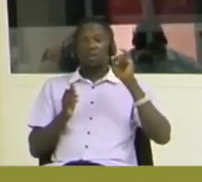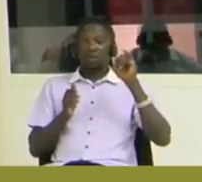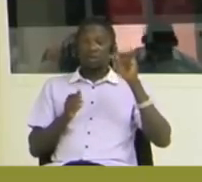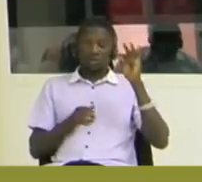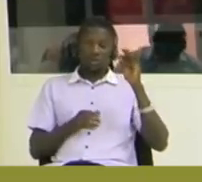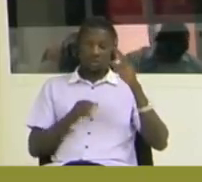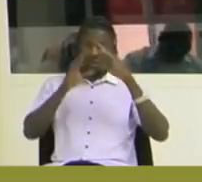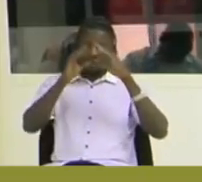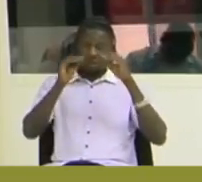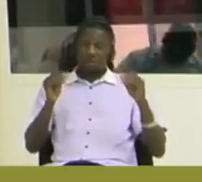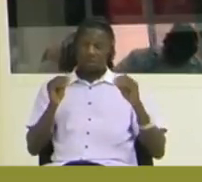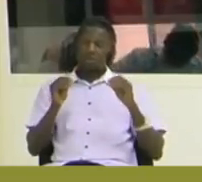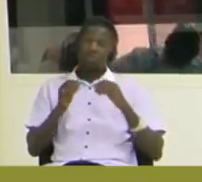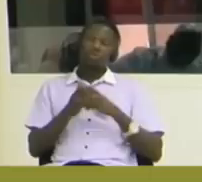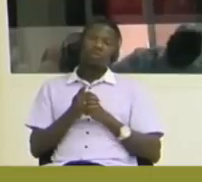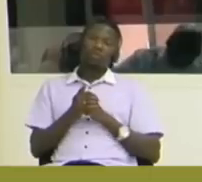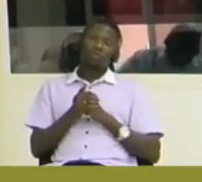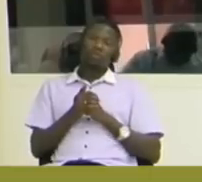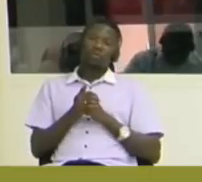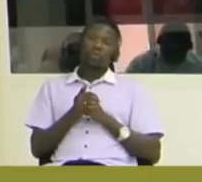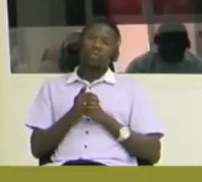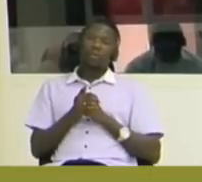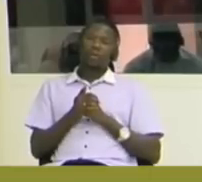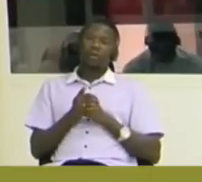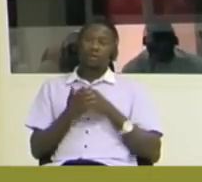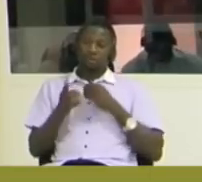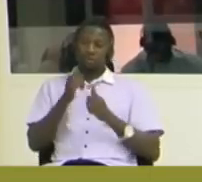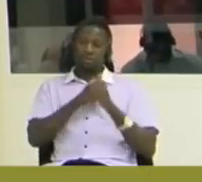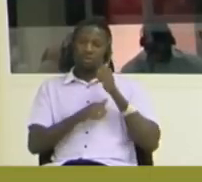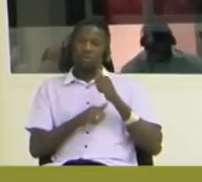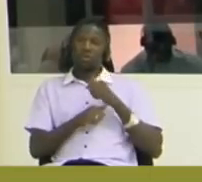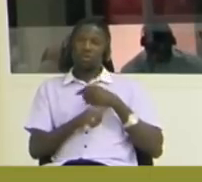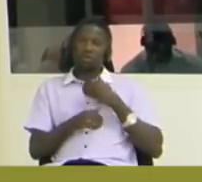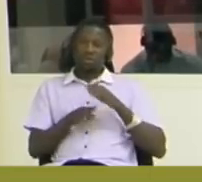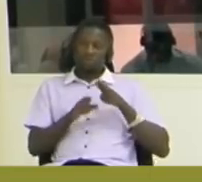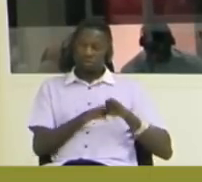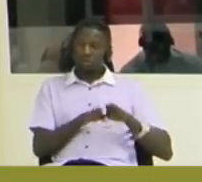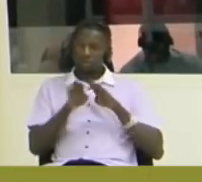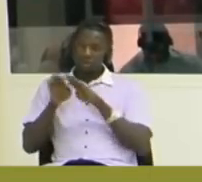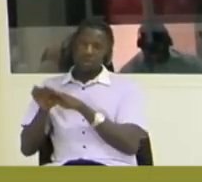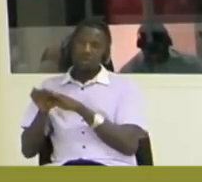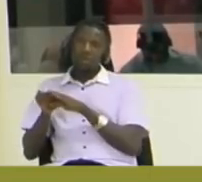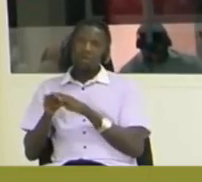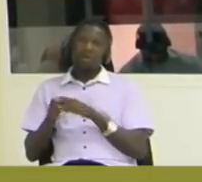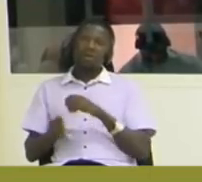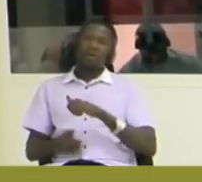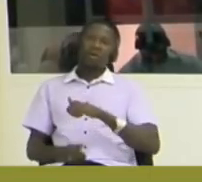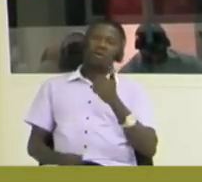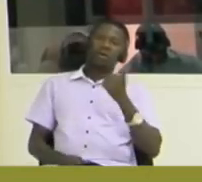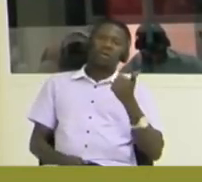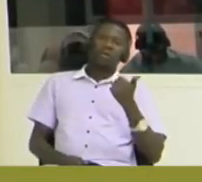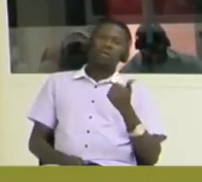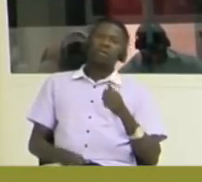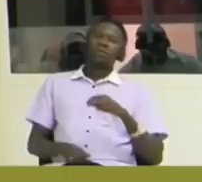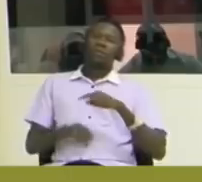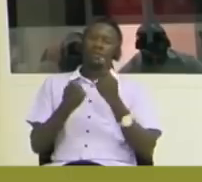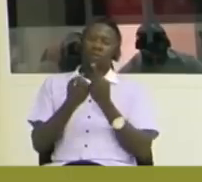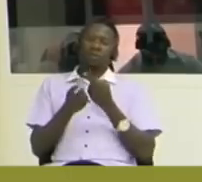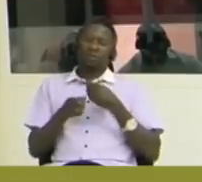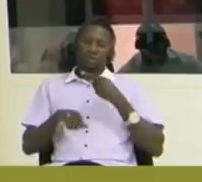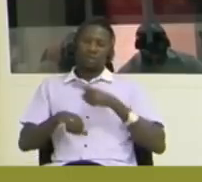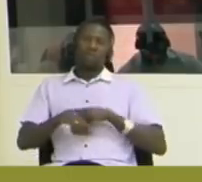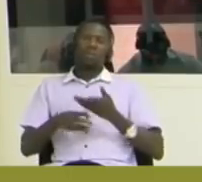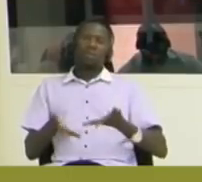I will come back to this, and let us move on to other issues at the